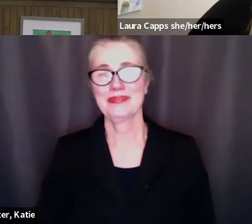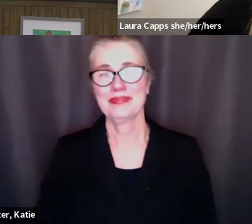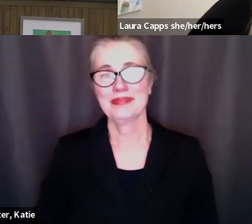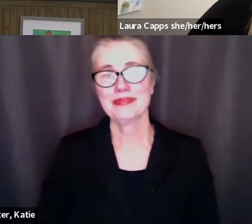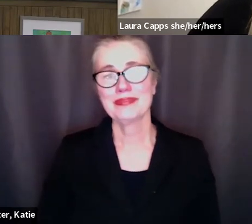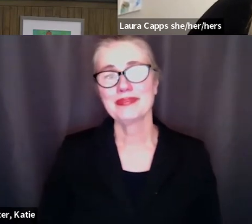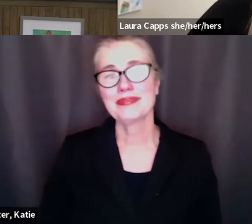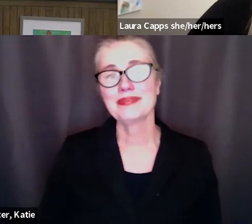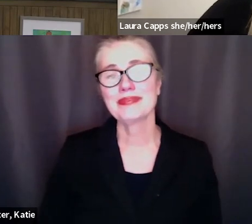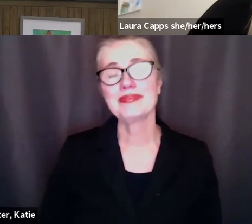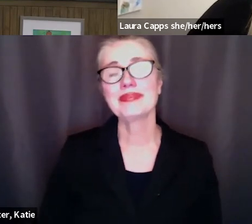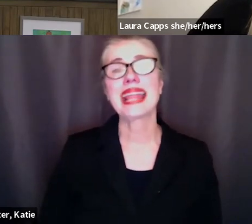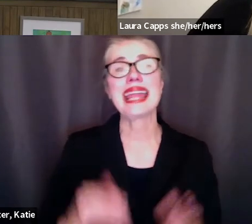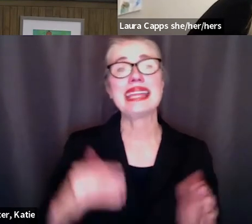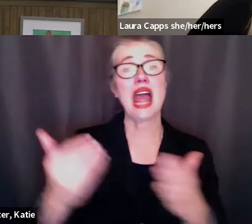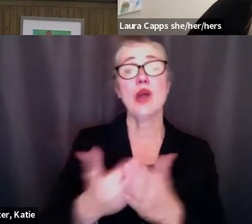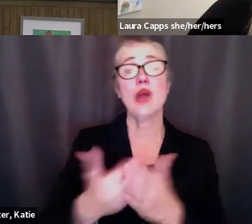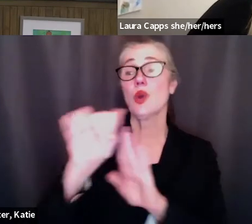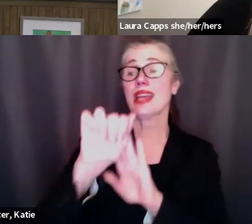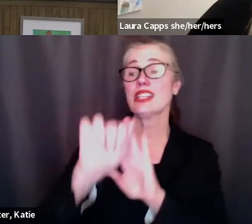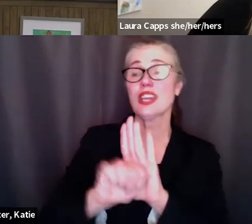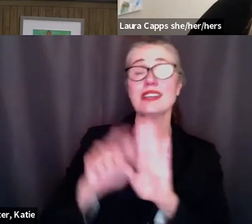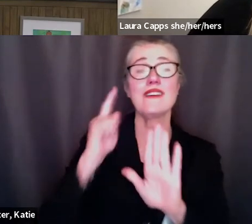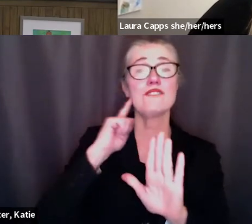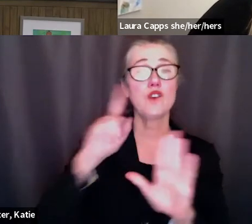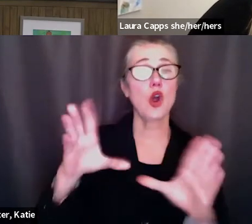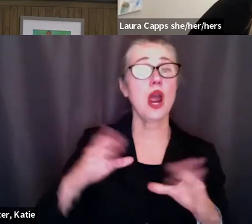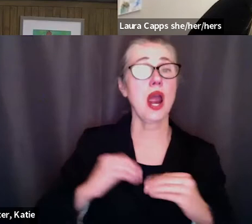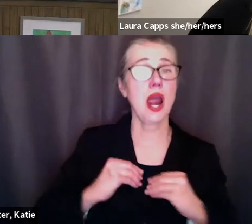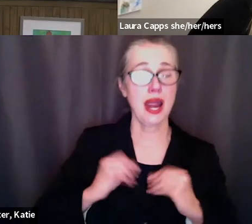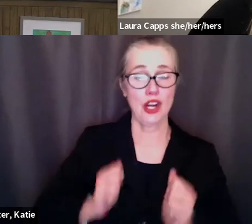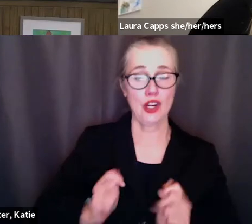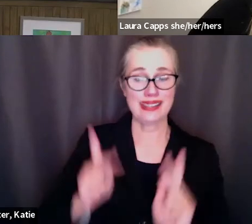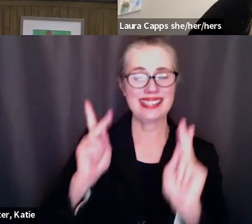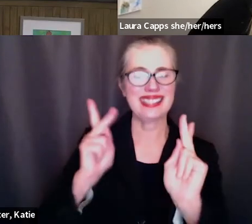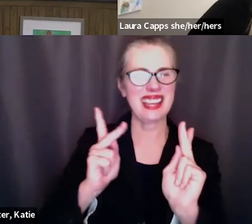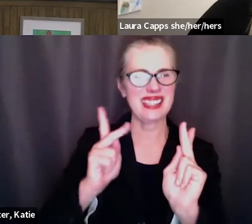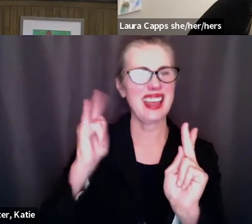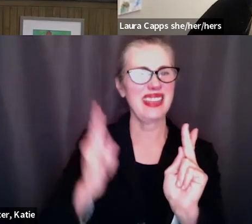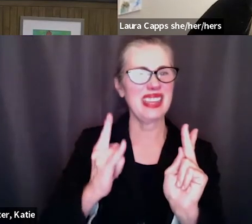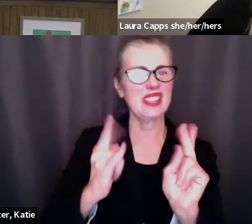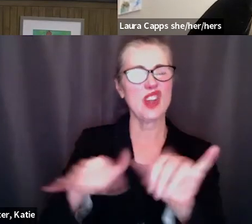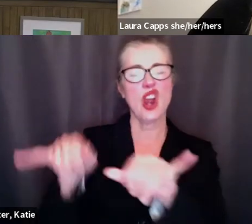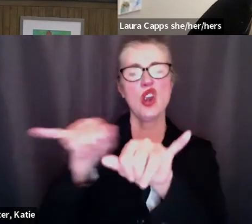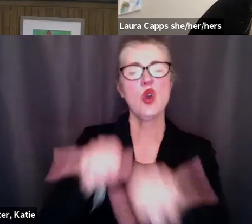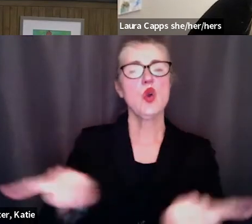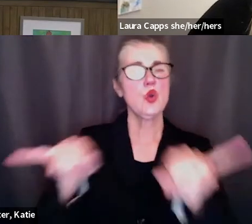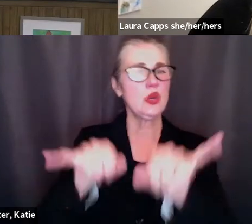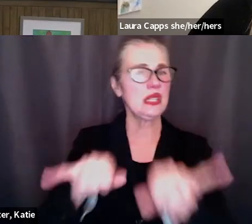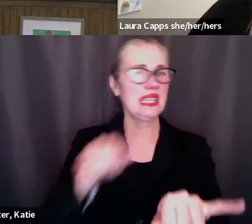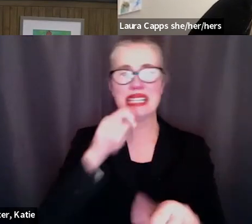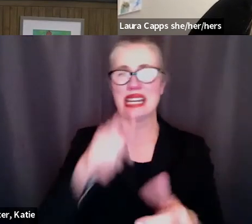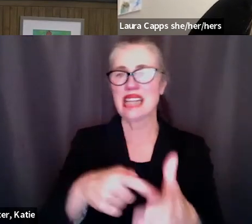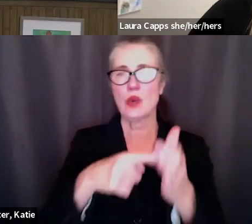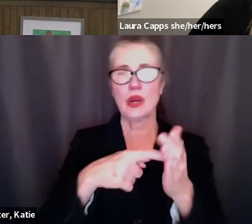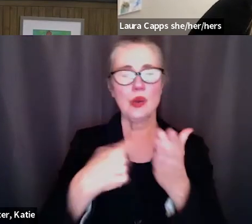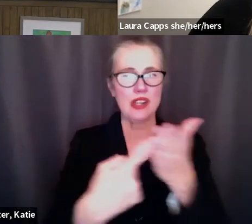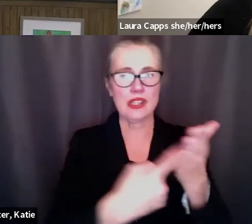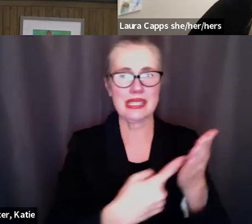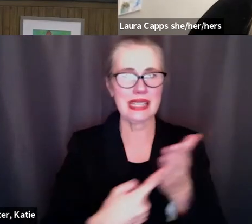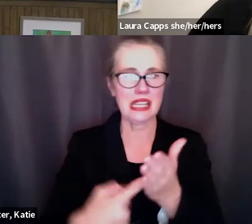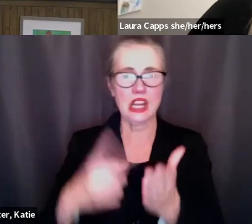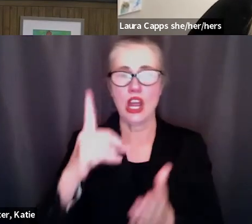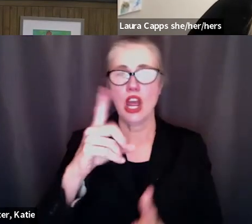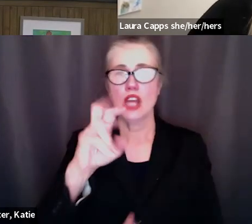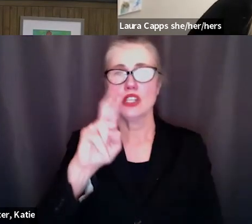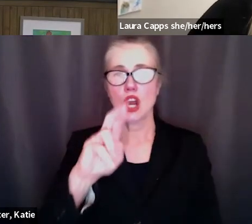the consent agenda are items that are considered routine and are not likely to require any discussion dr maldonado and her